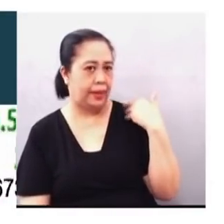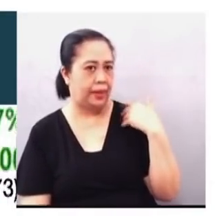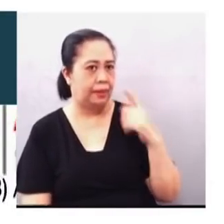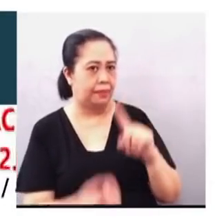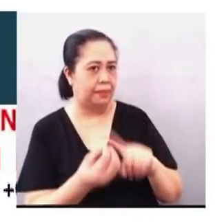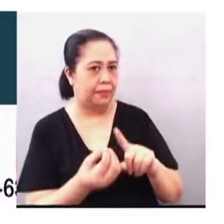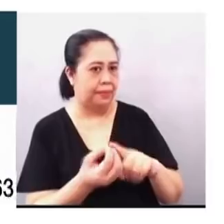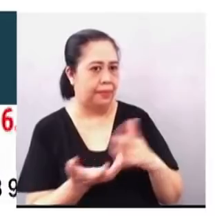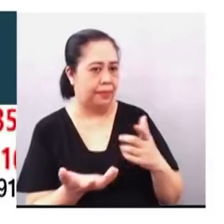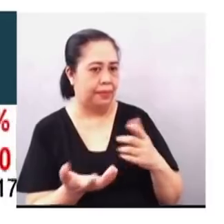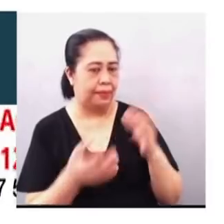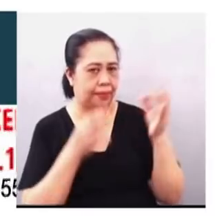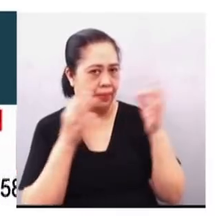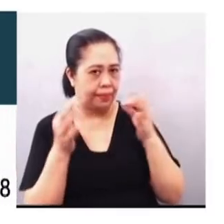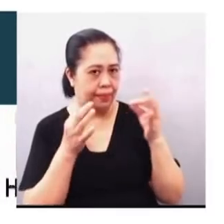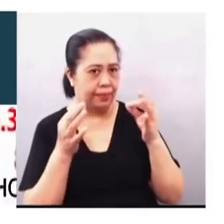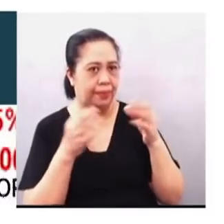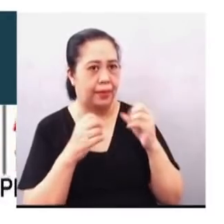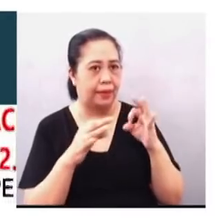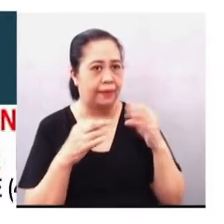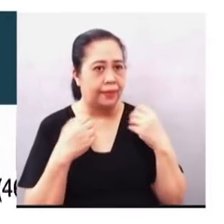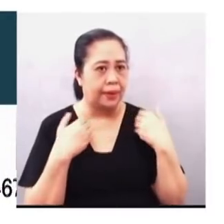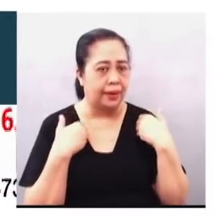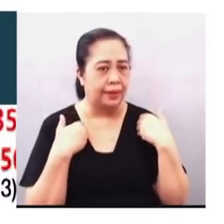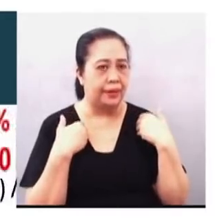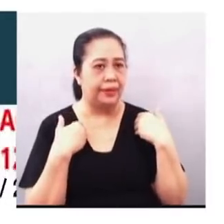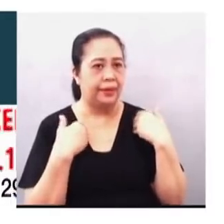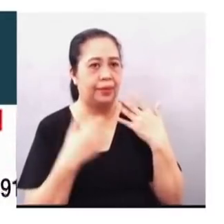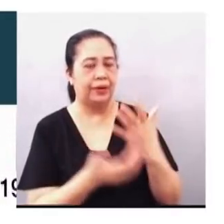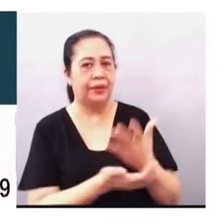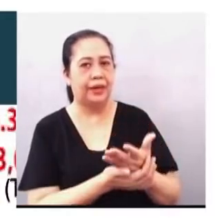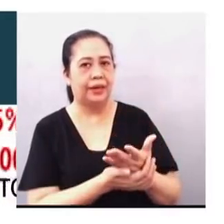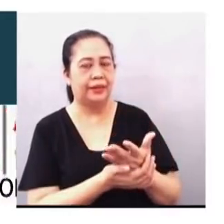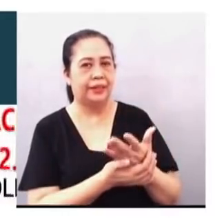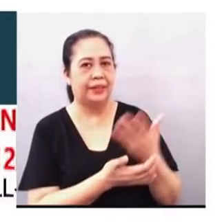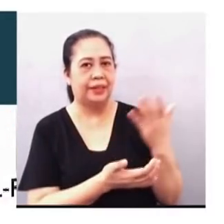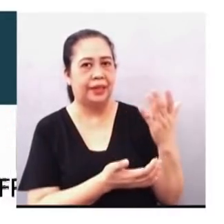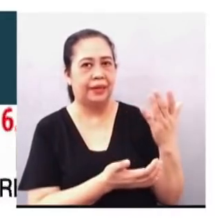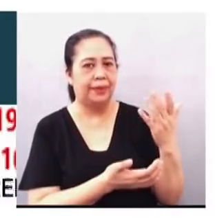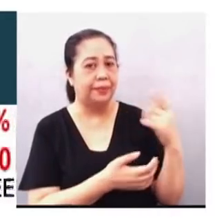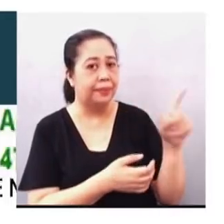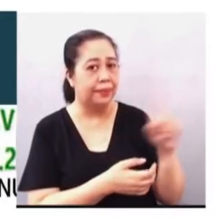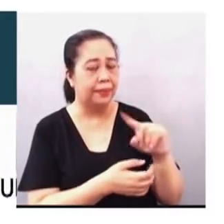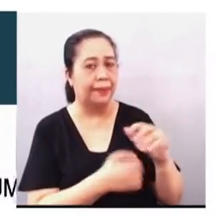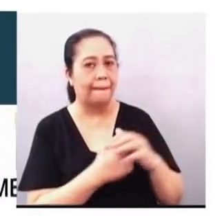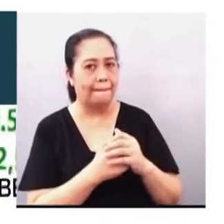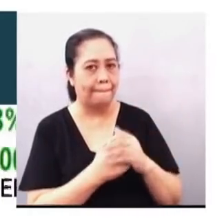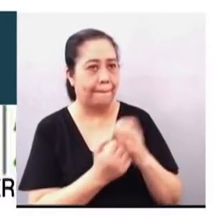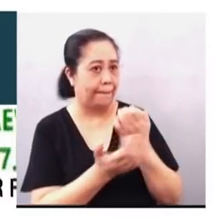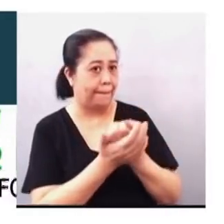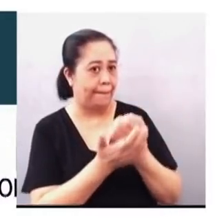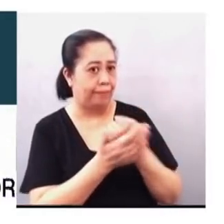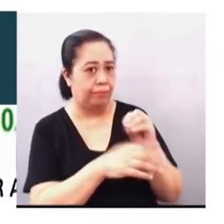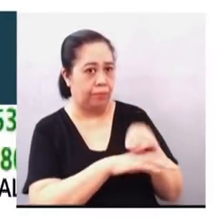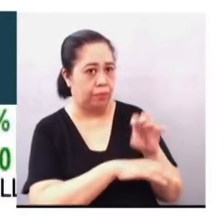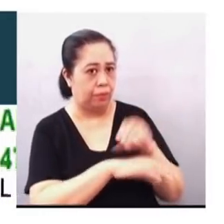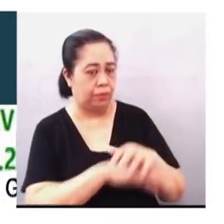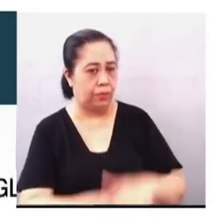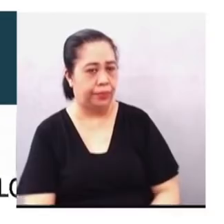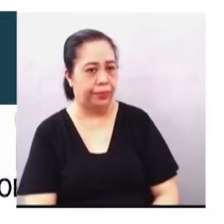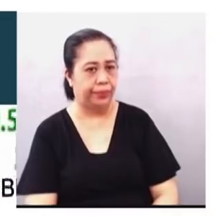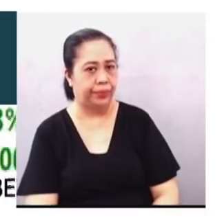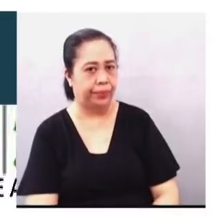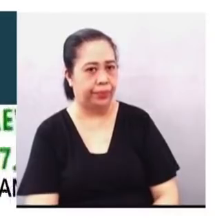to do with drugs, if he had suspicions then, why even appoint him as his economic advisor, Senator?